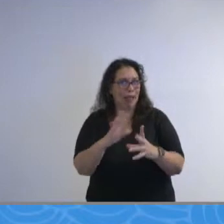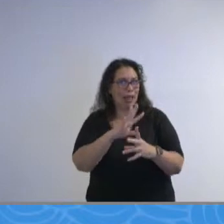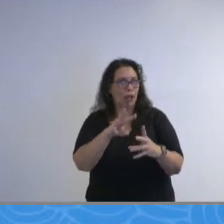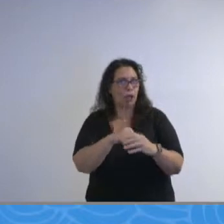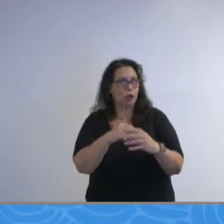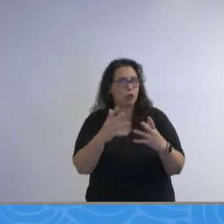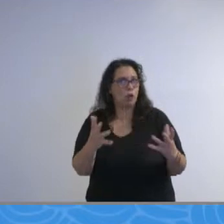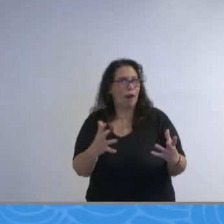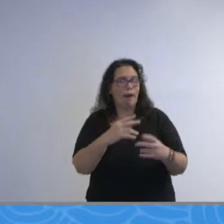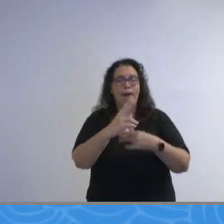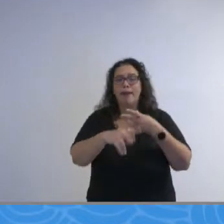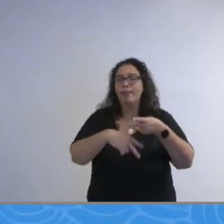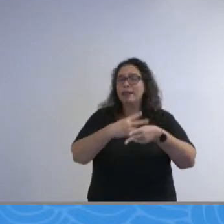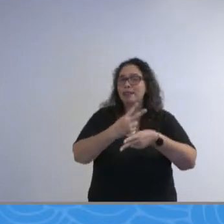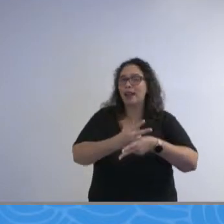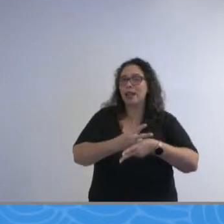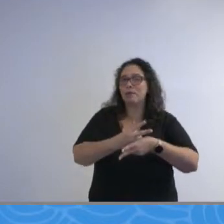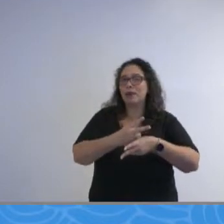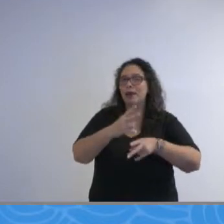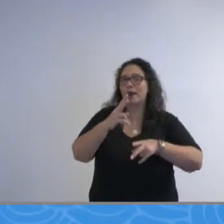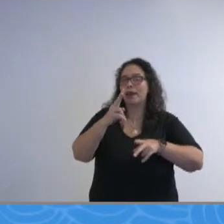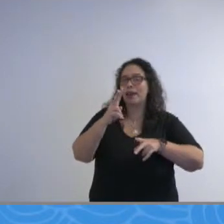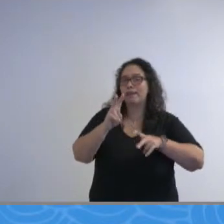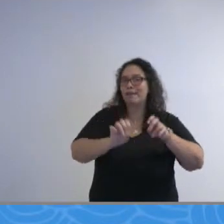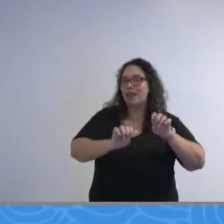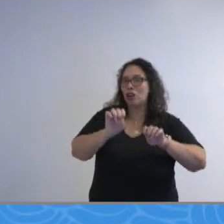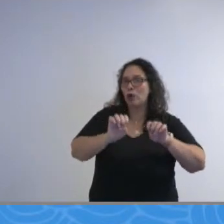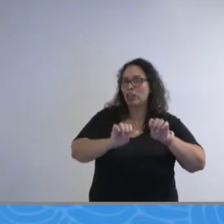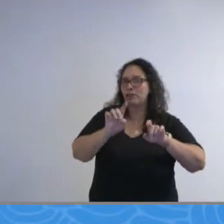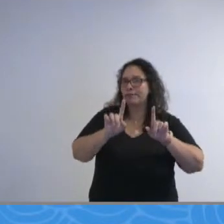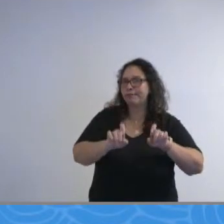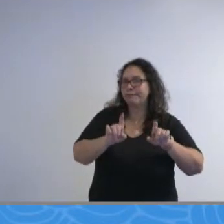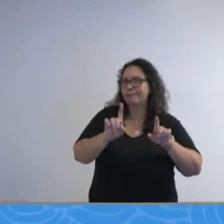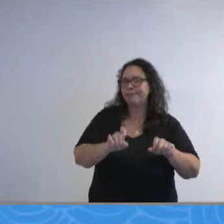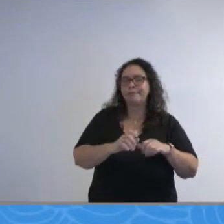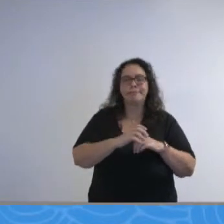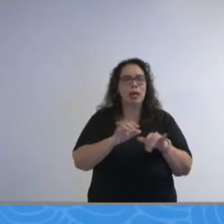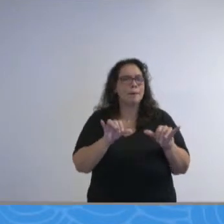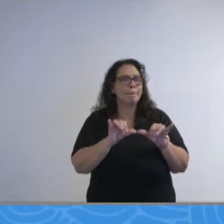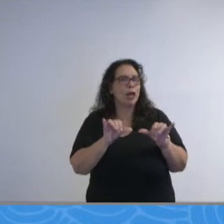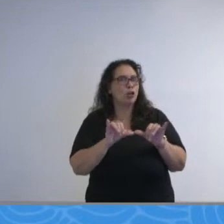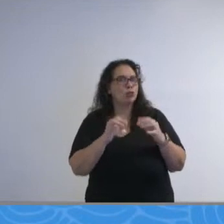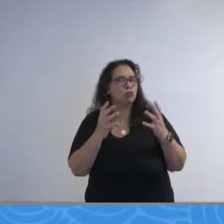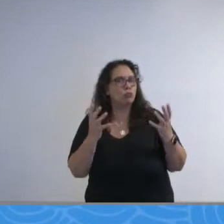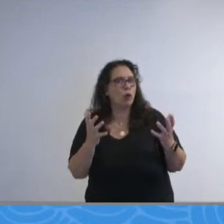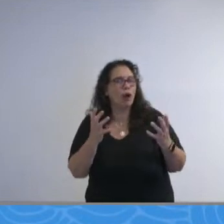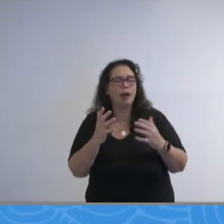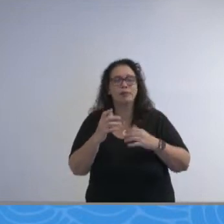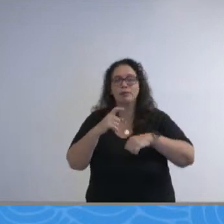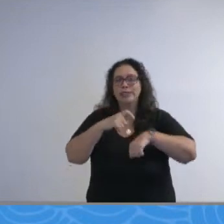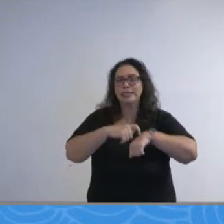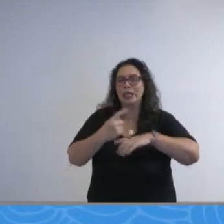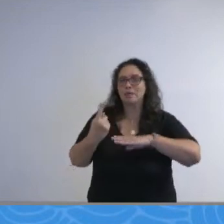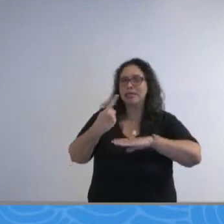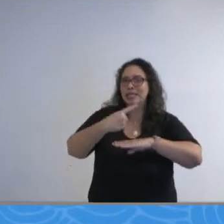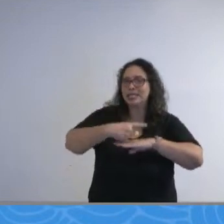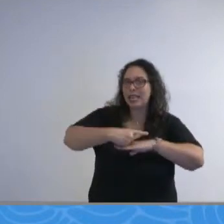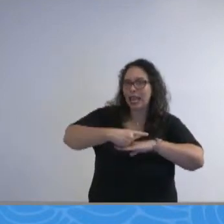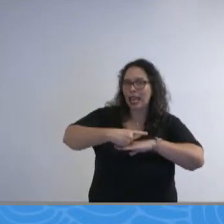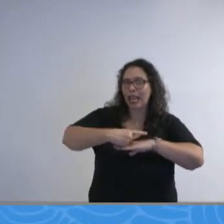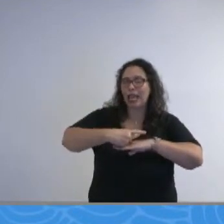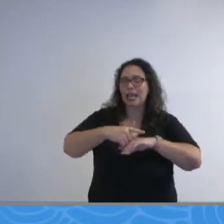of evaluations, what would the test measure, what time of the day would